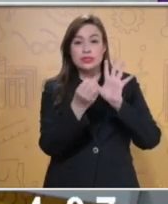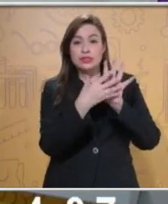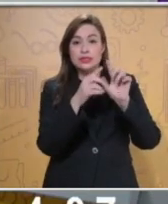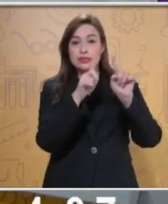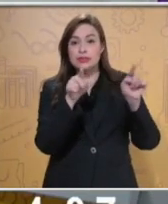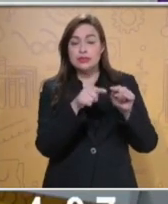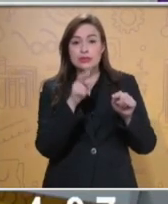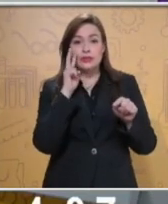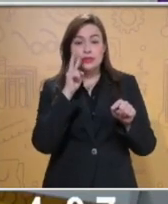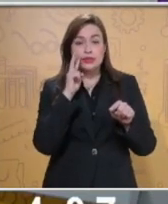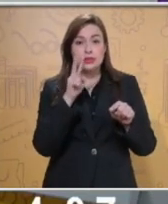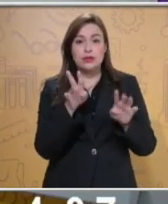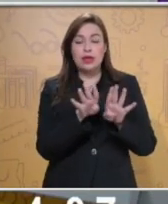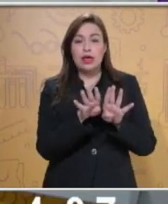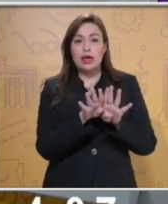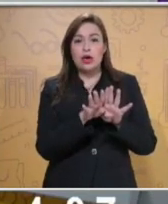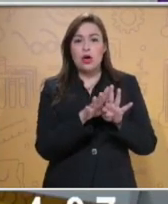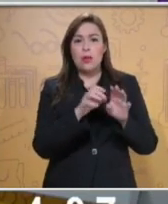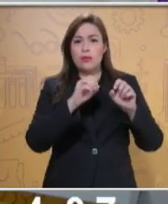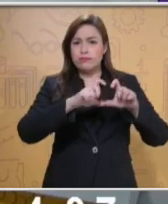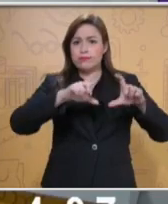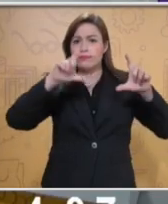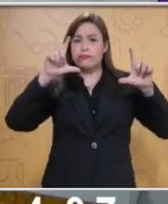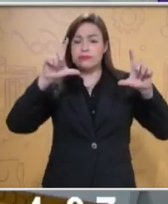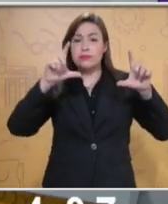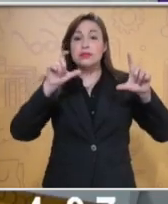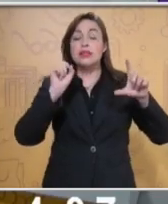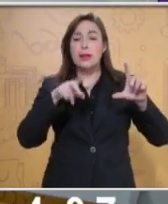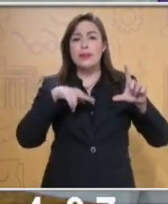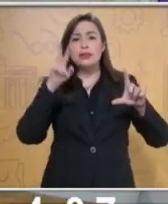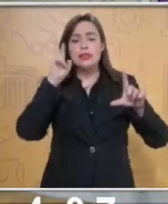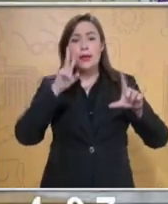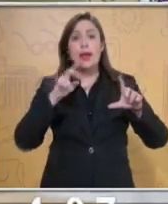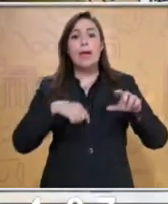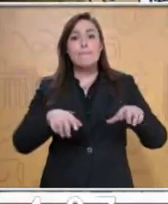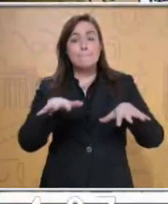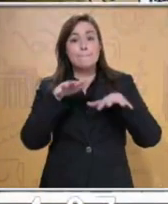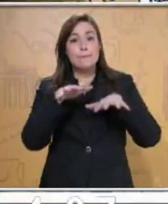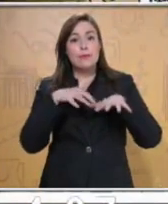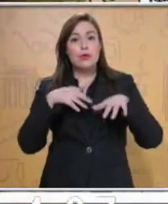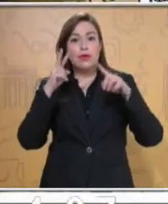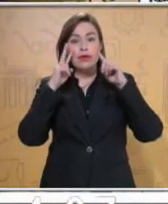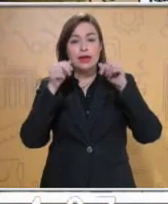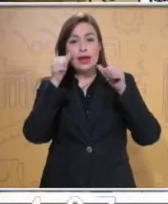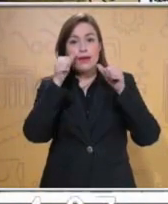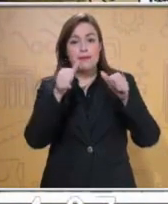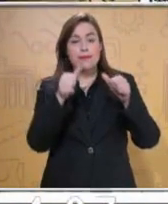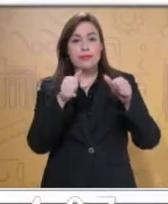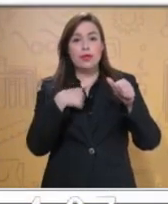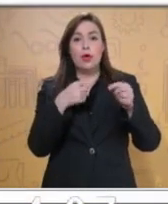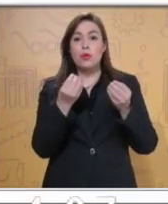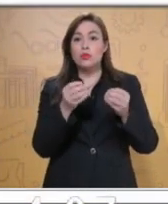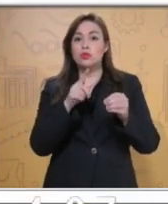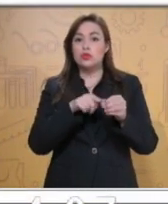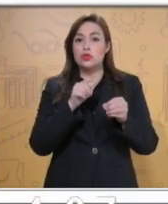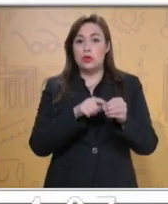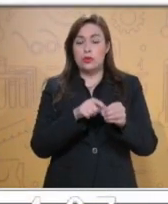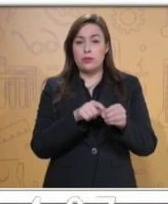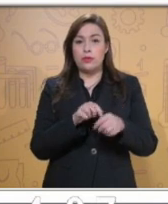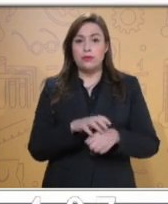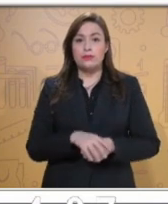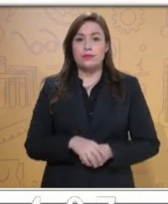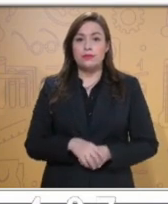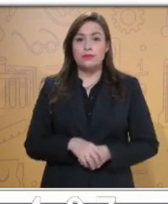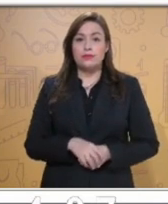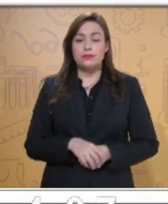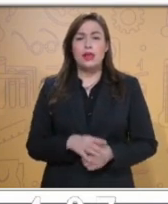Also, they are written in very attractive large letters with color. Now we are